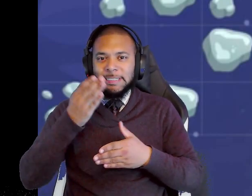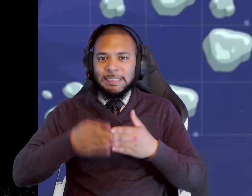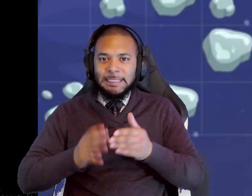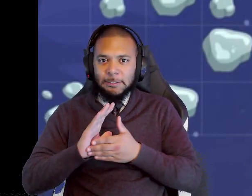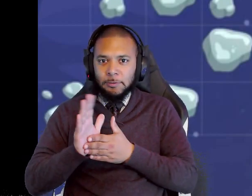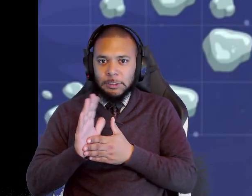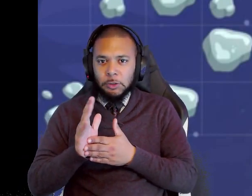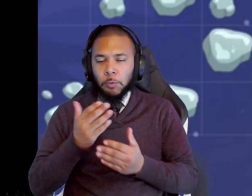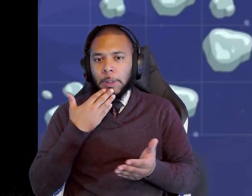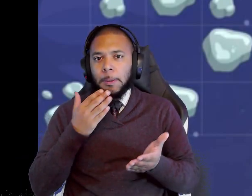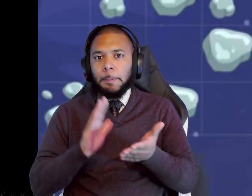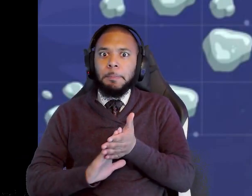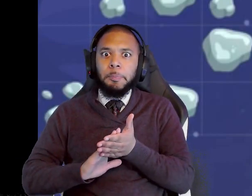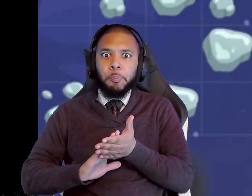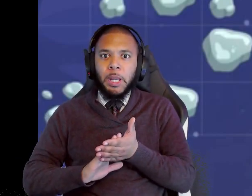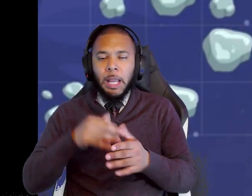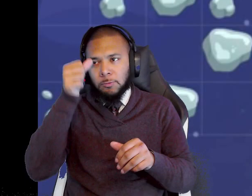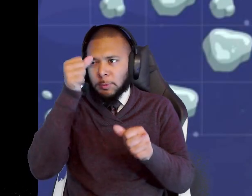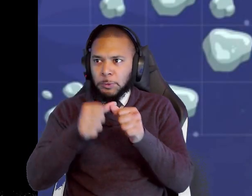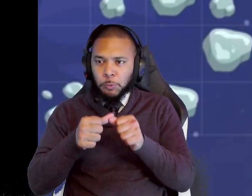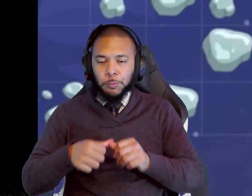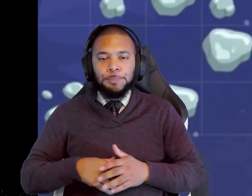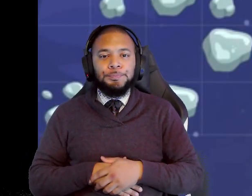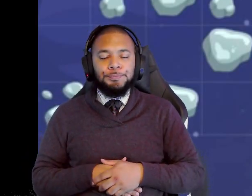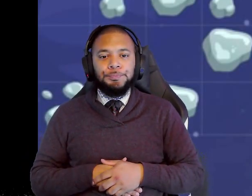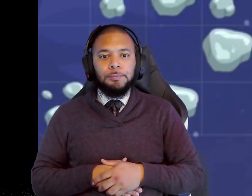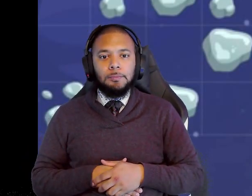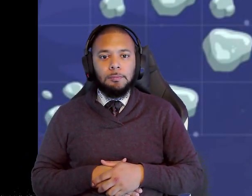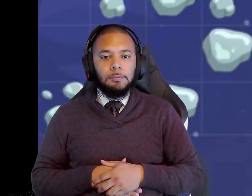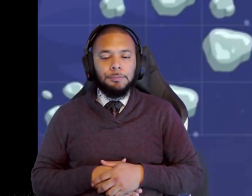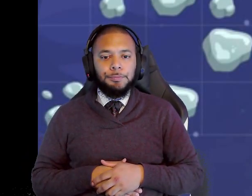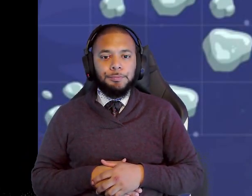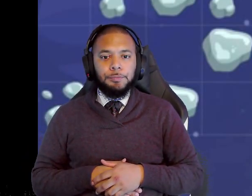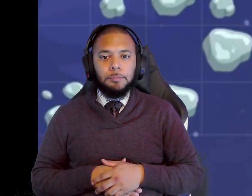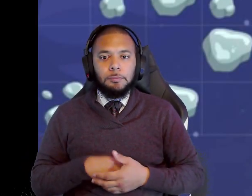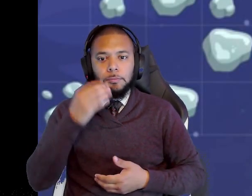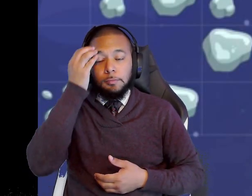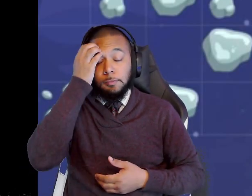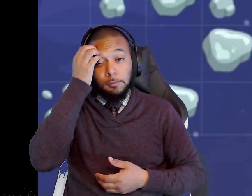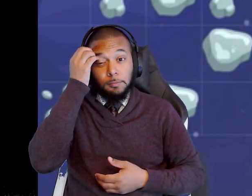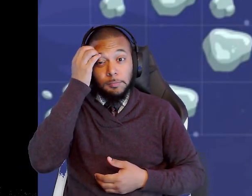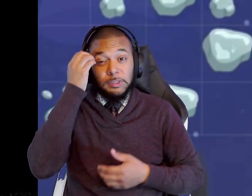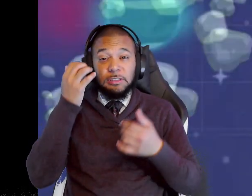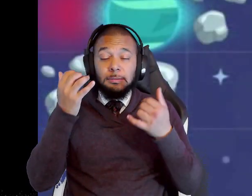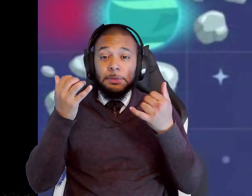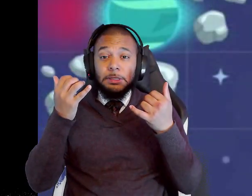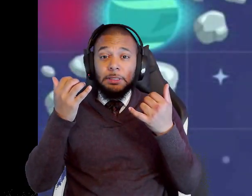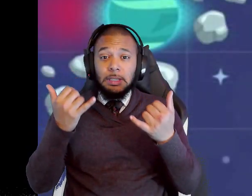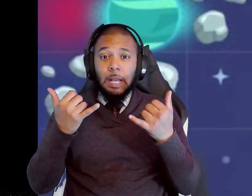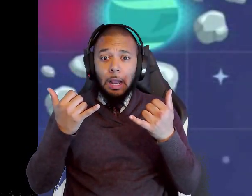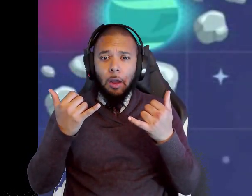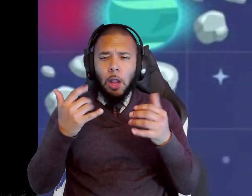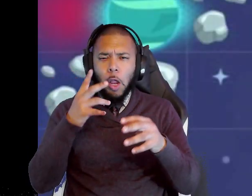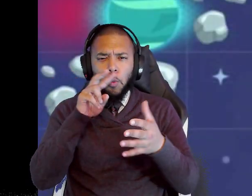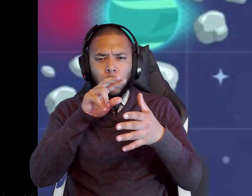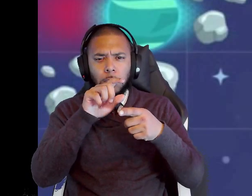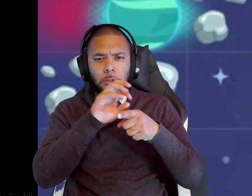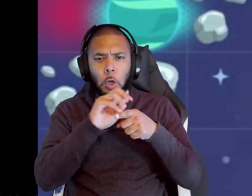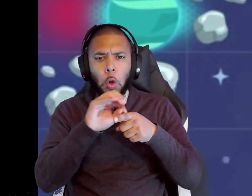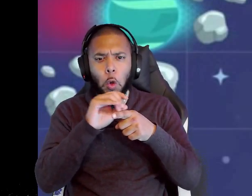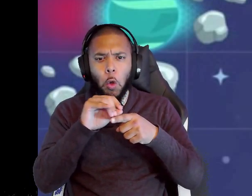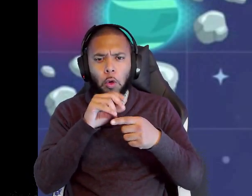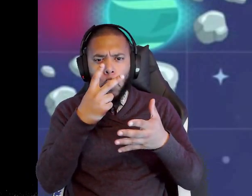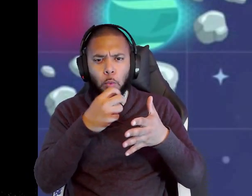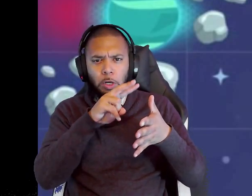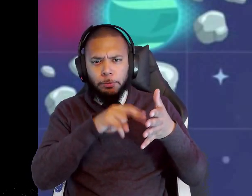but i want to take a moment and look at the code each one of